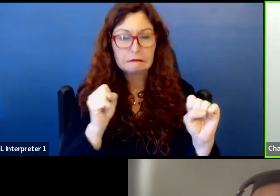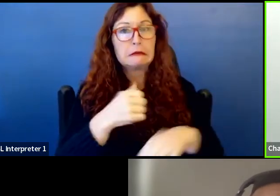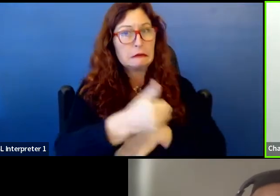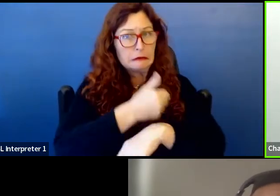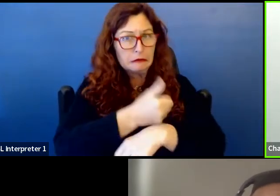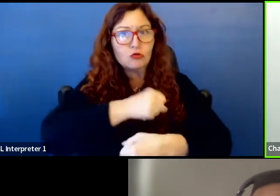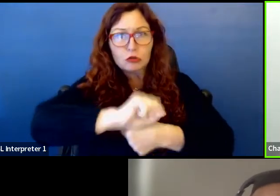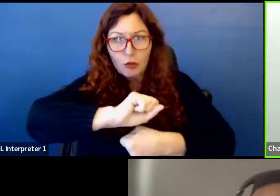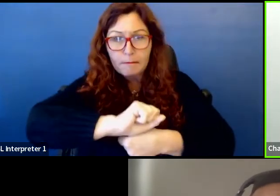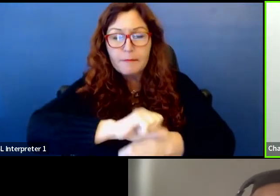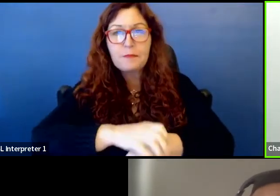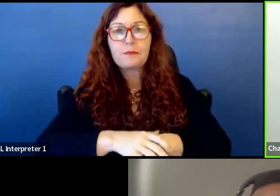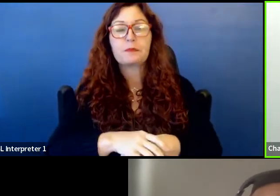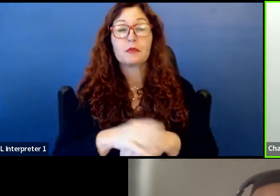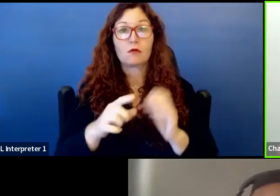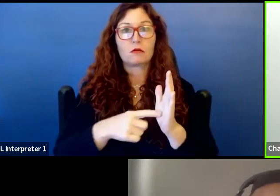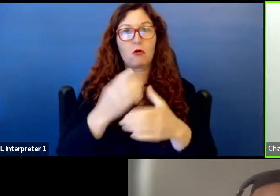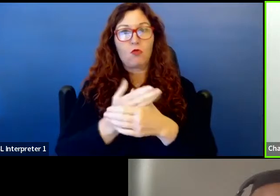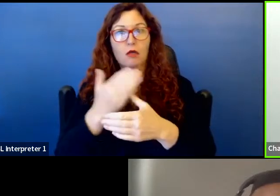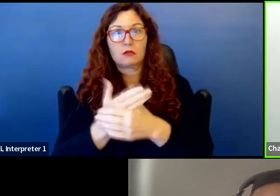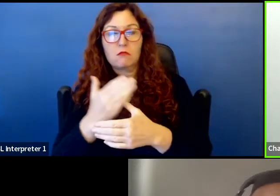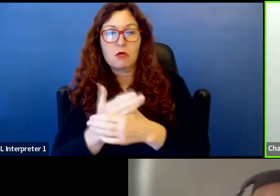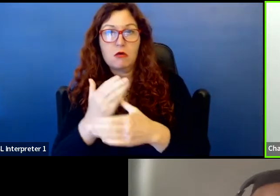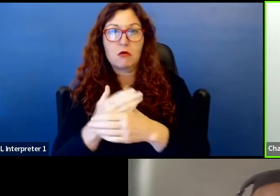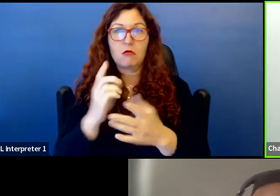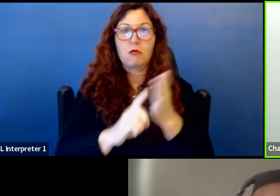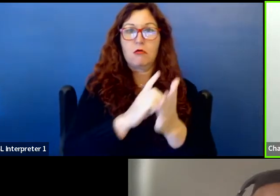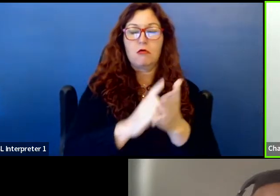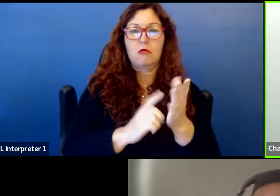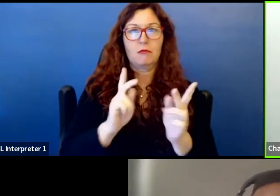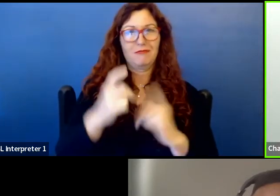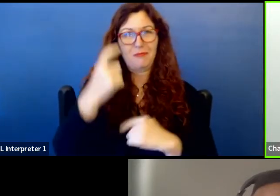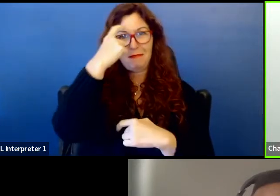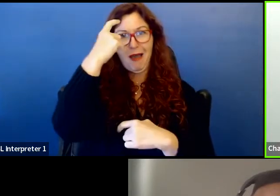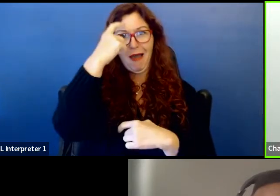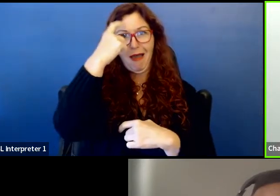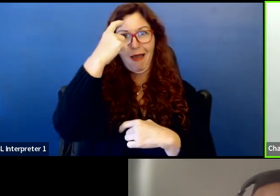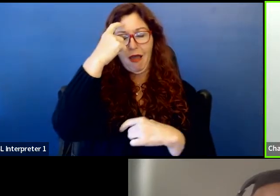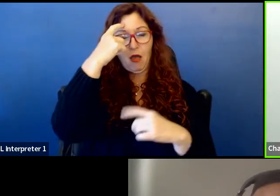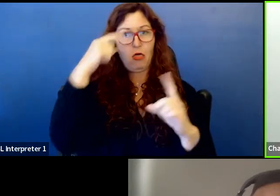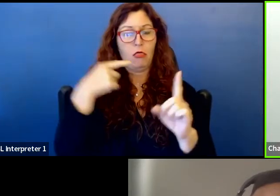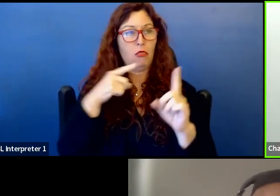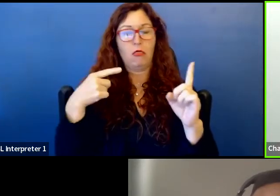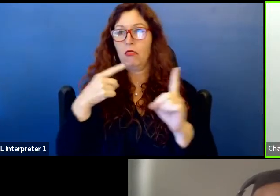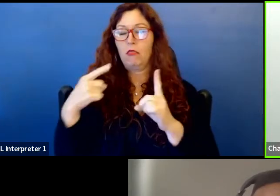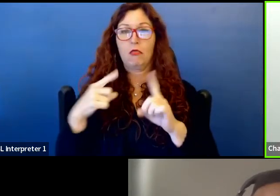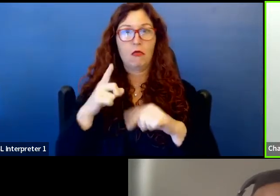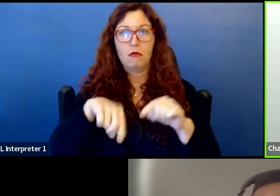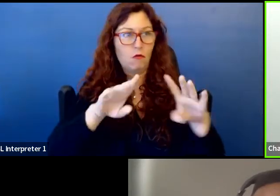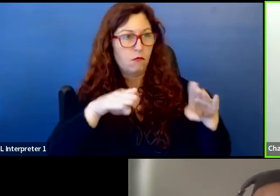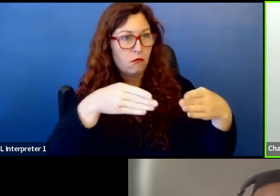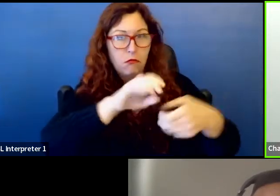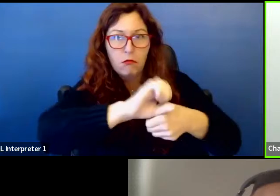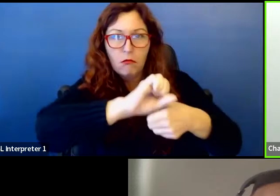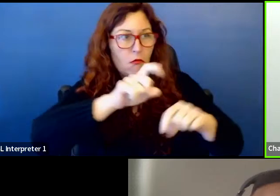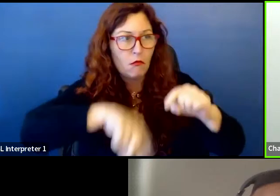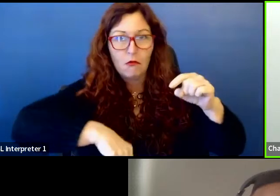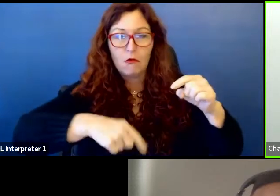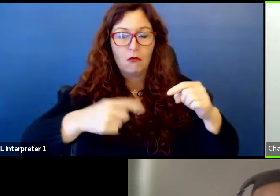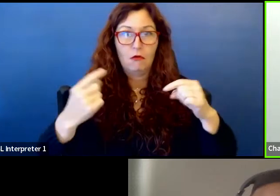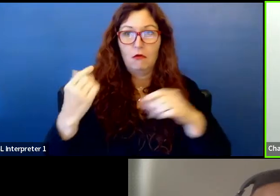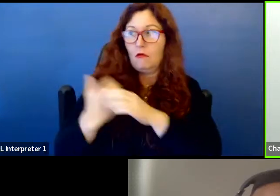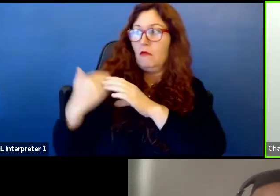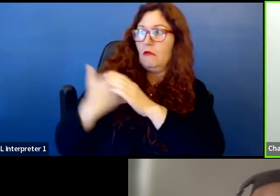construction might jeopardize the physical safety of workers even when the harassment is verbal not physical obviously we see